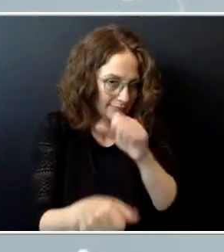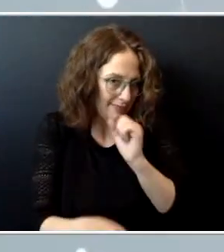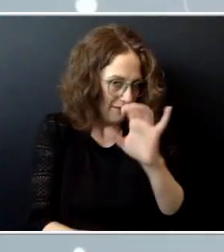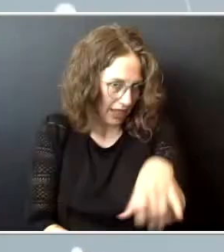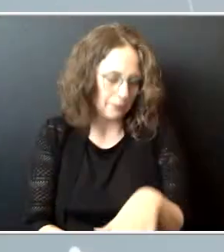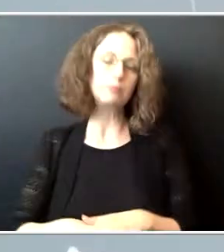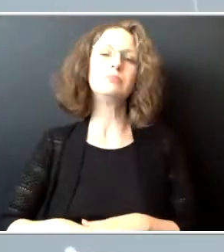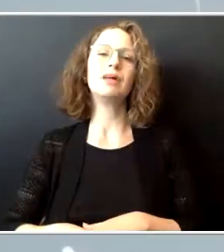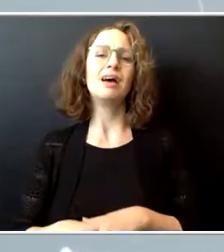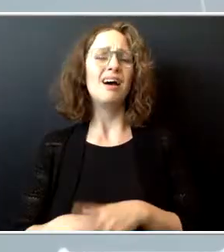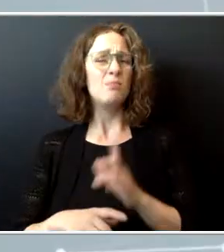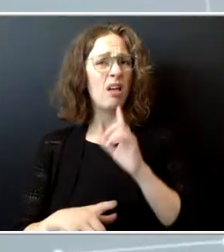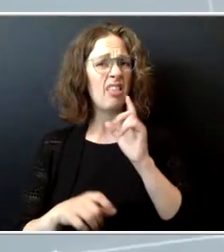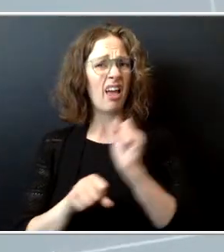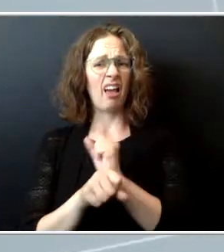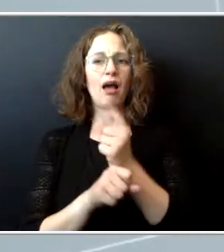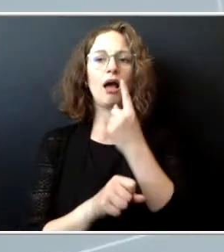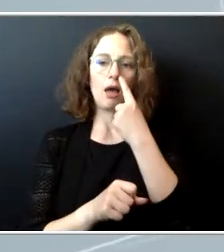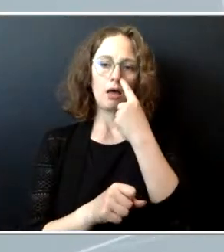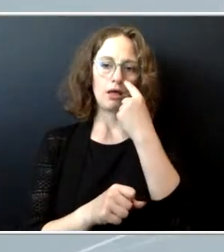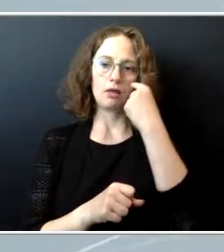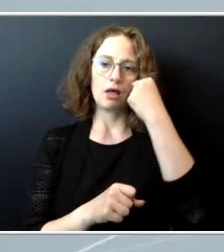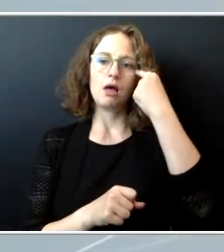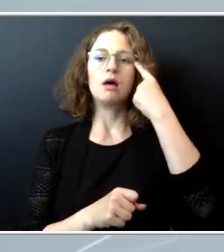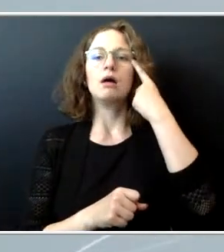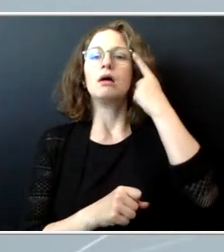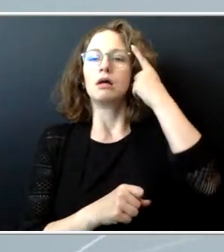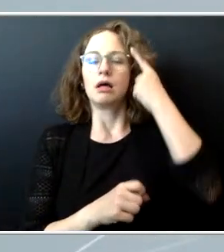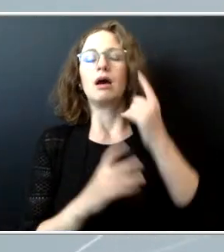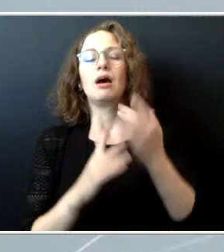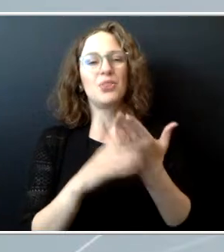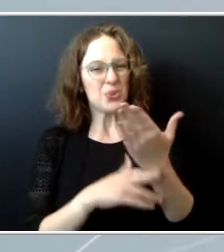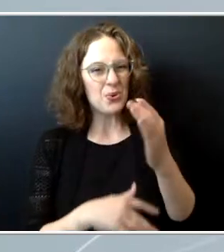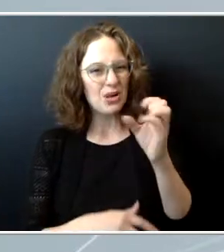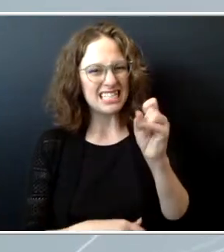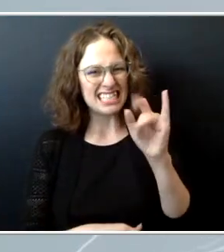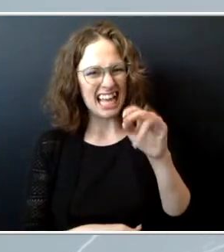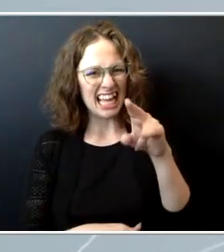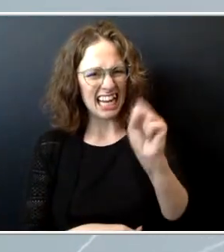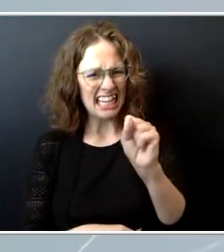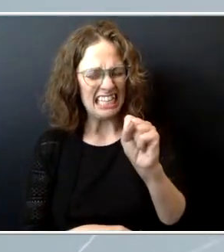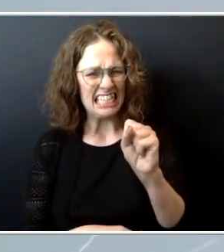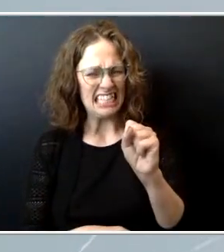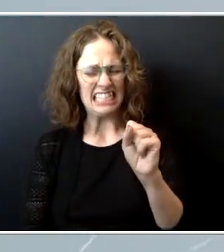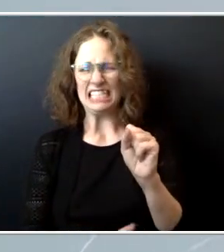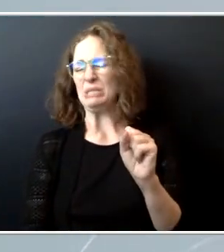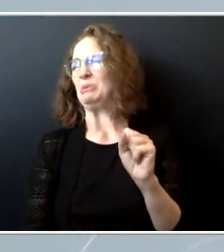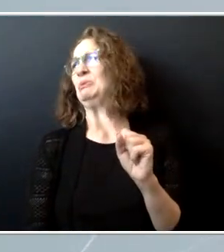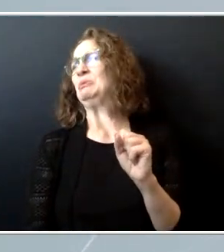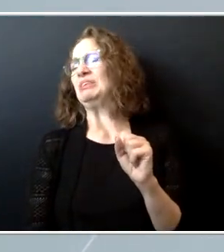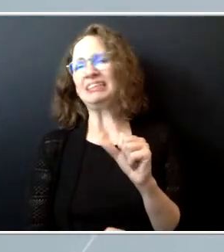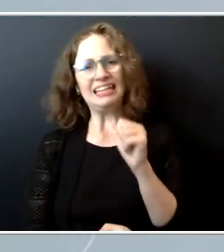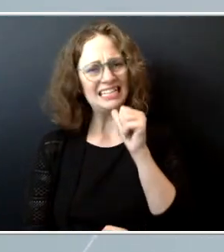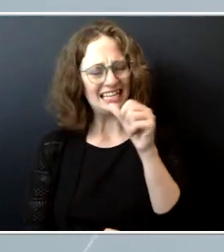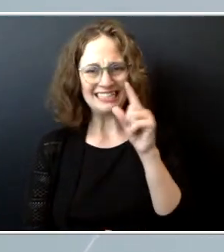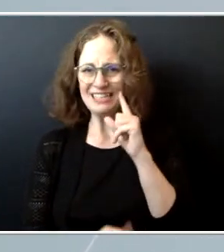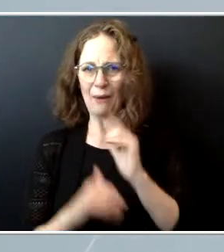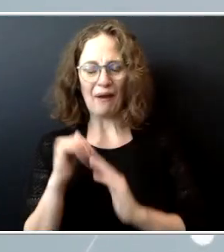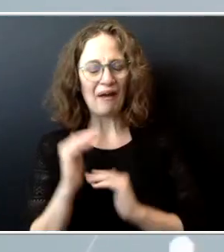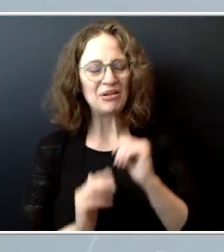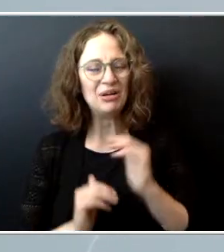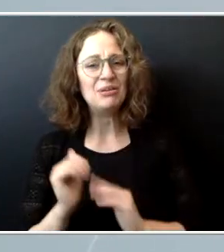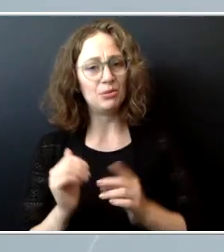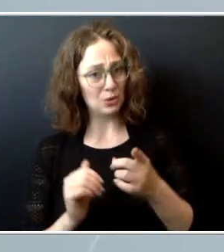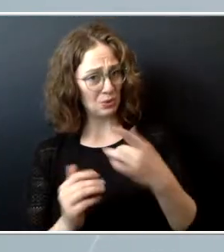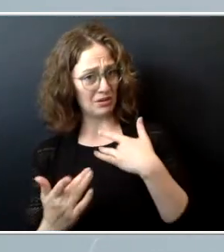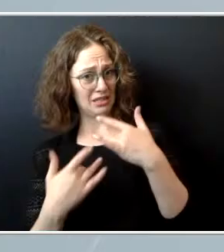nose and through your sinus, which I don't know about you, but that sounds pretty invasive to me, a little uncomfortable. But were you concerned about the idea of this type of